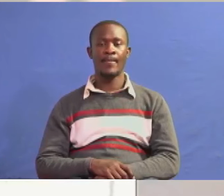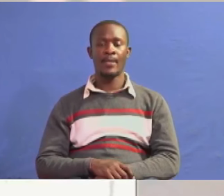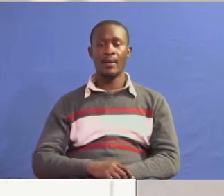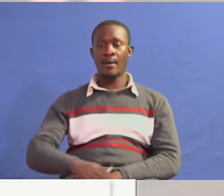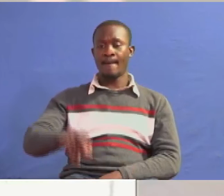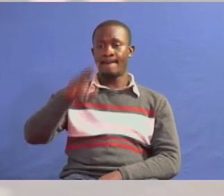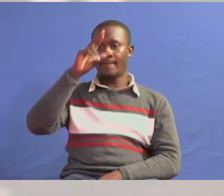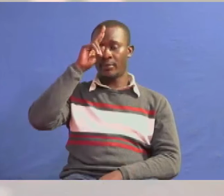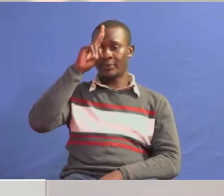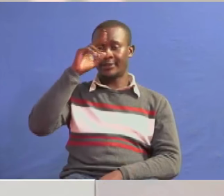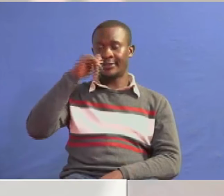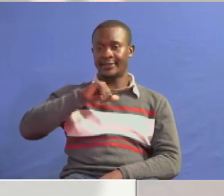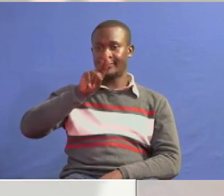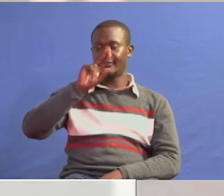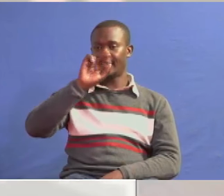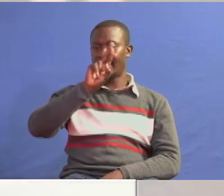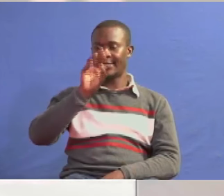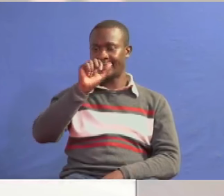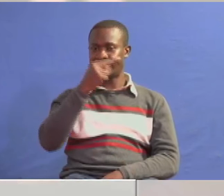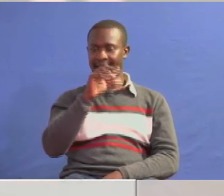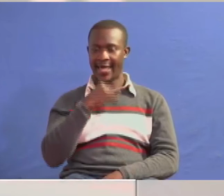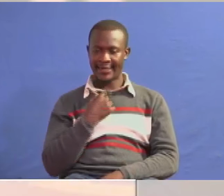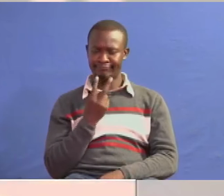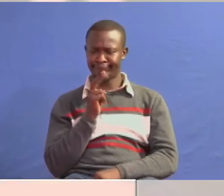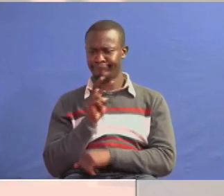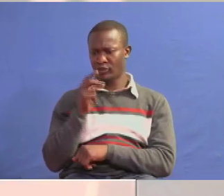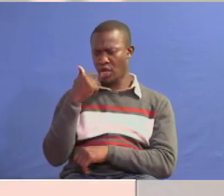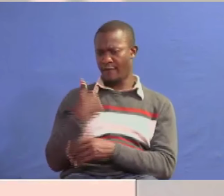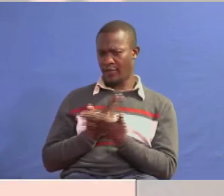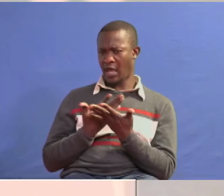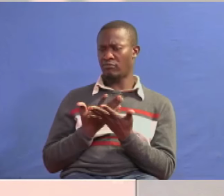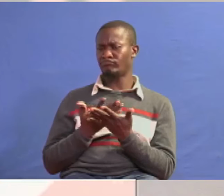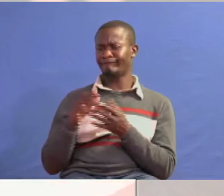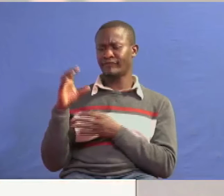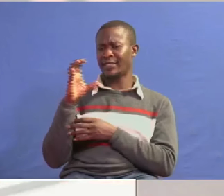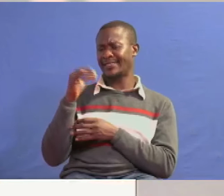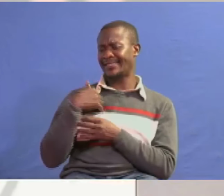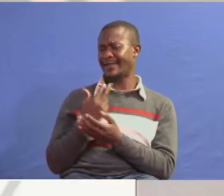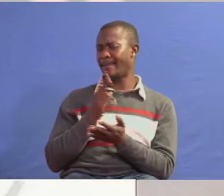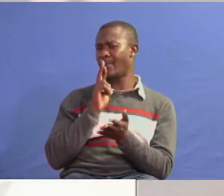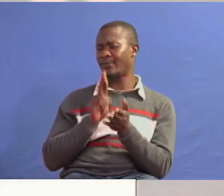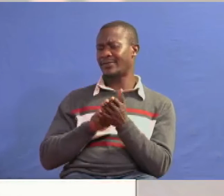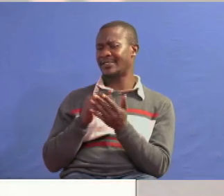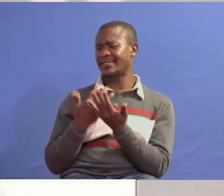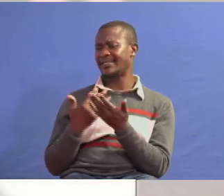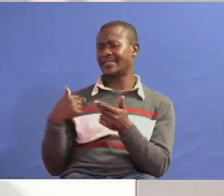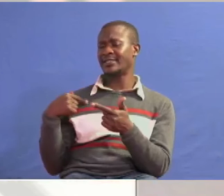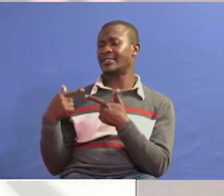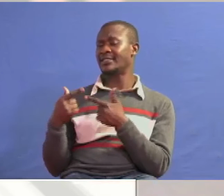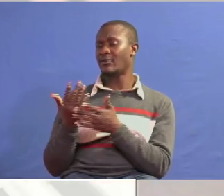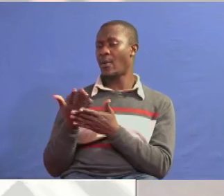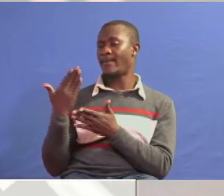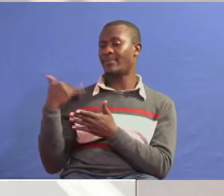And police officers in Vihiga County are under investigation following a wave of cases that have been reported in the recent